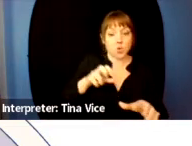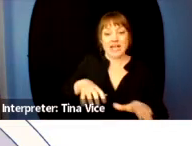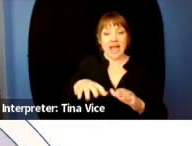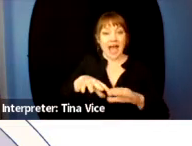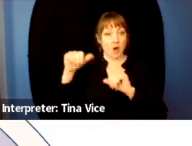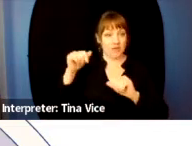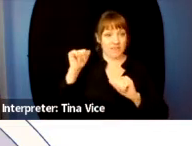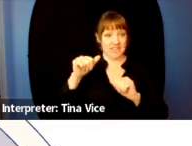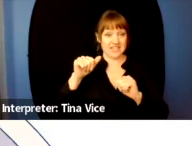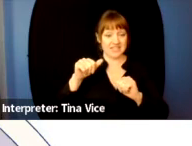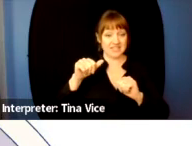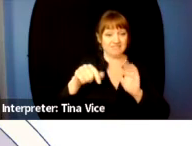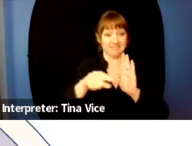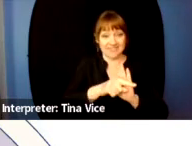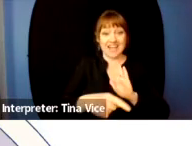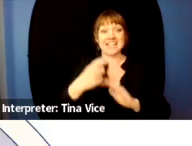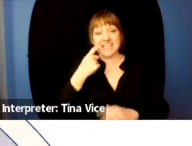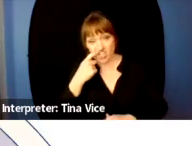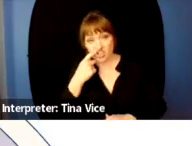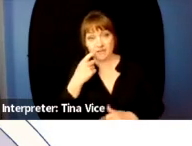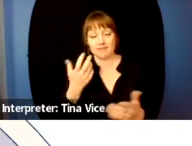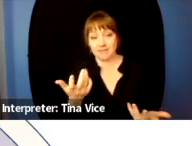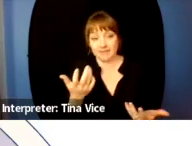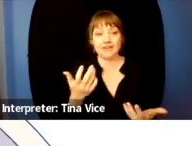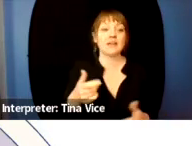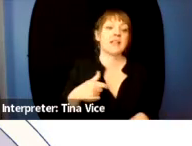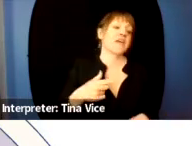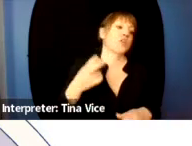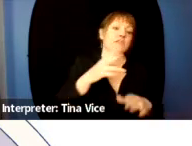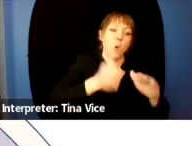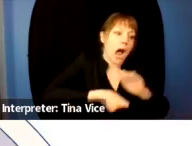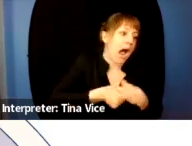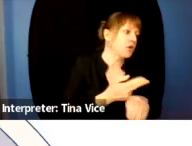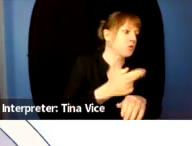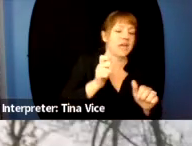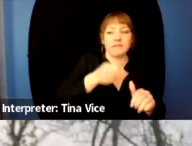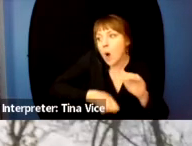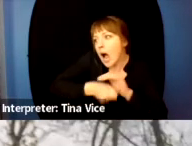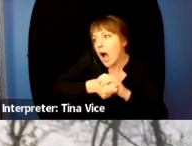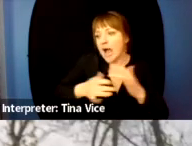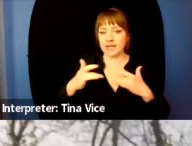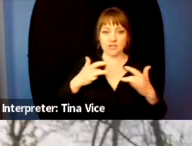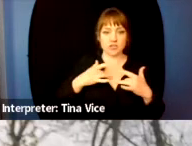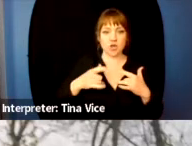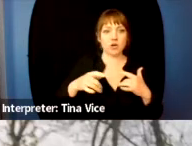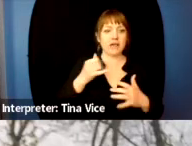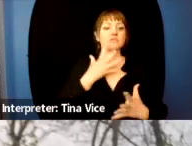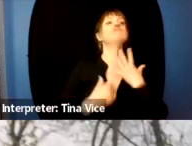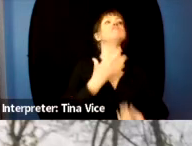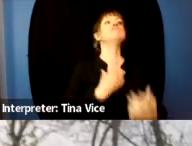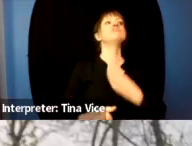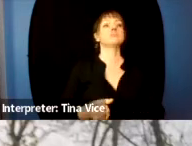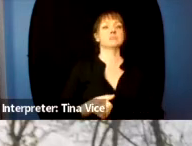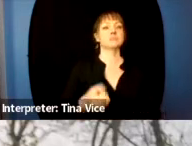help. So that leads to people feeling like they have to hide use or concerns or relapses, things like that. And then the last